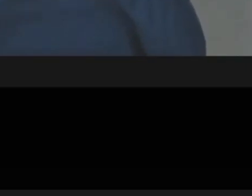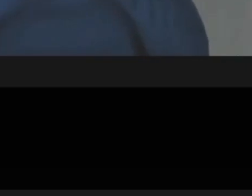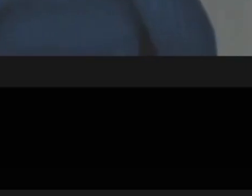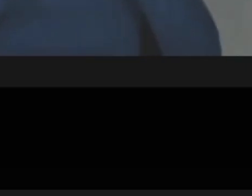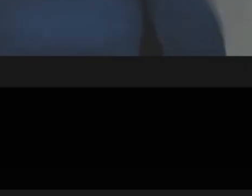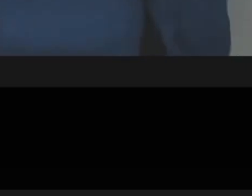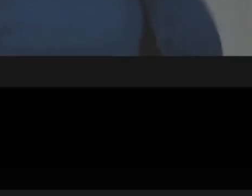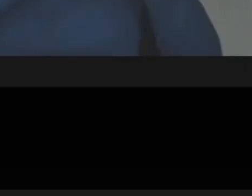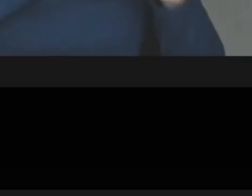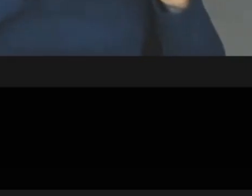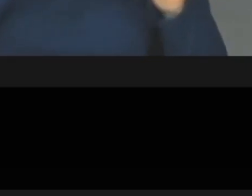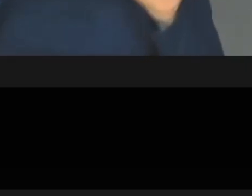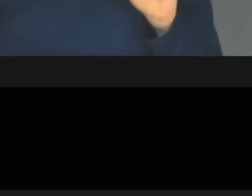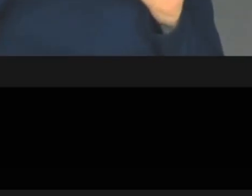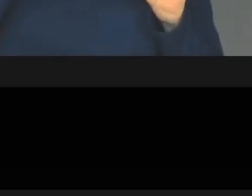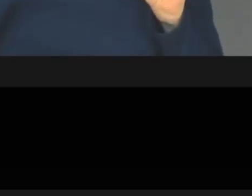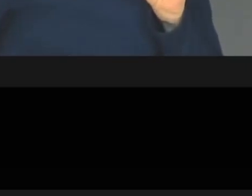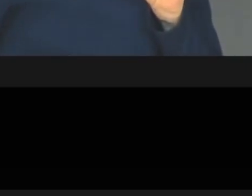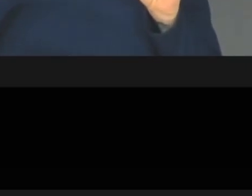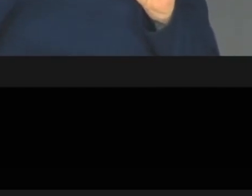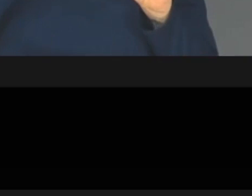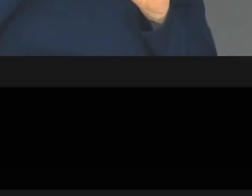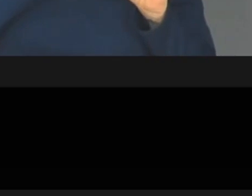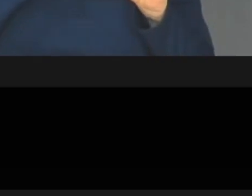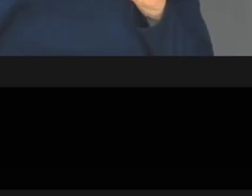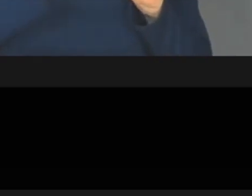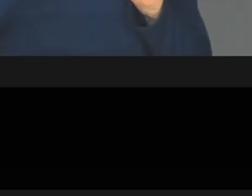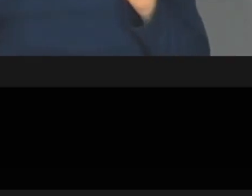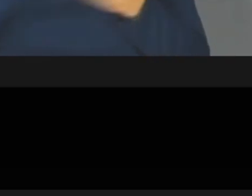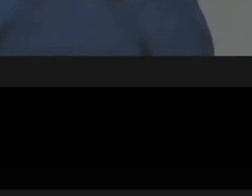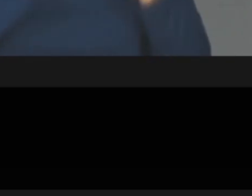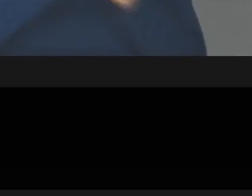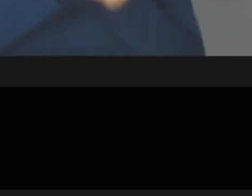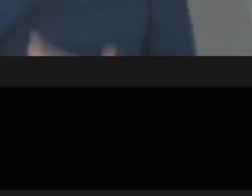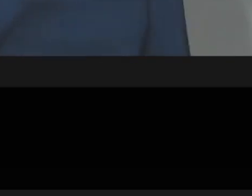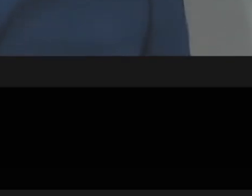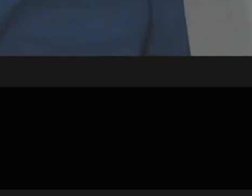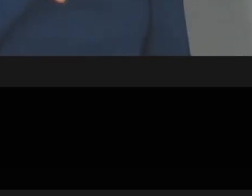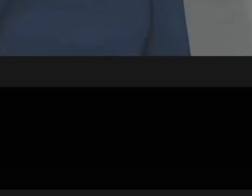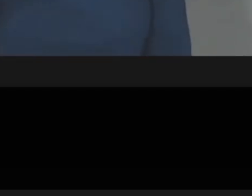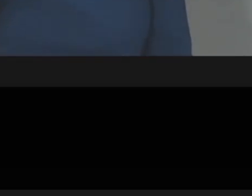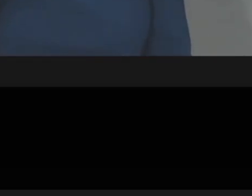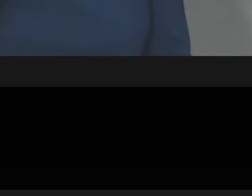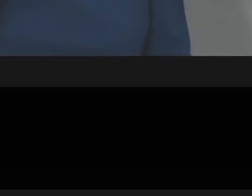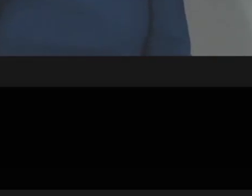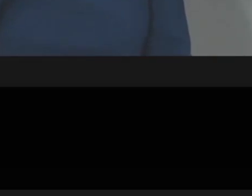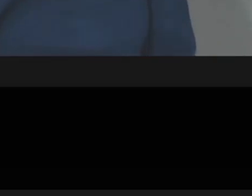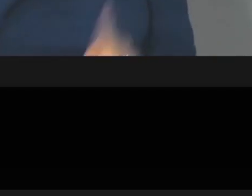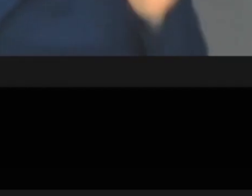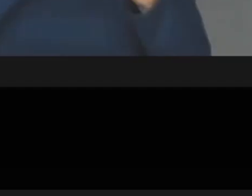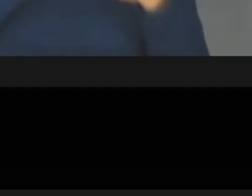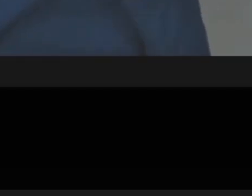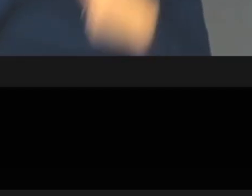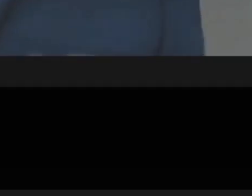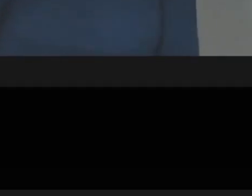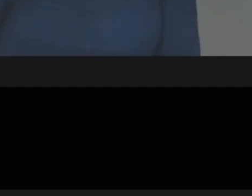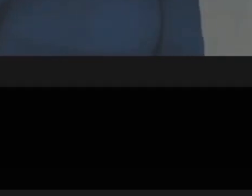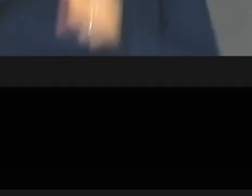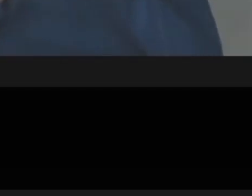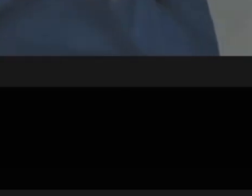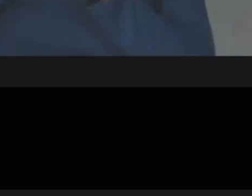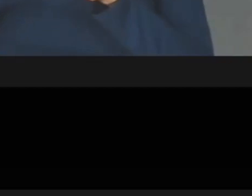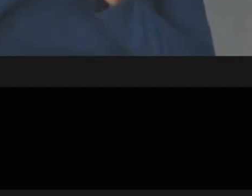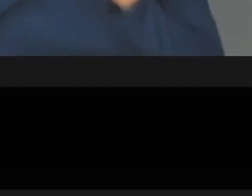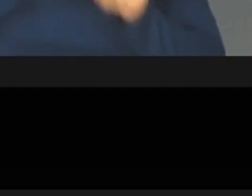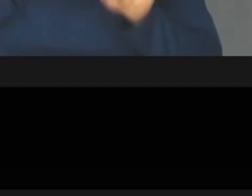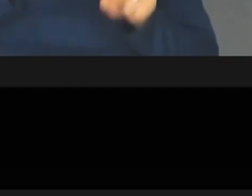answering questions. And there are approximately 500 hours in 2022 responding to RCO inquiries and questions. This is just